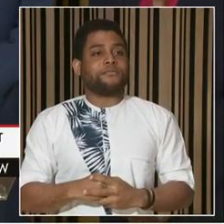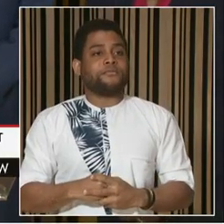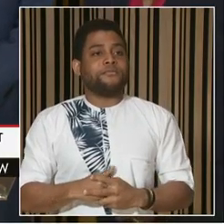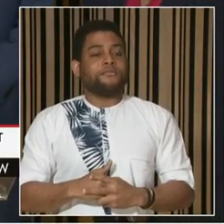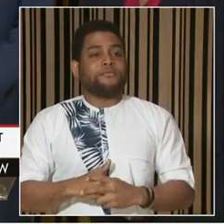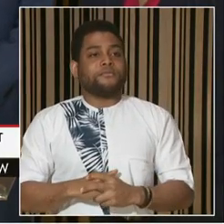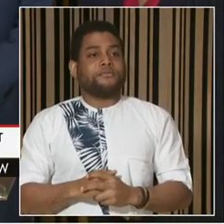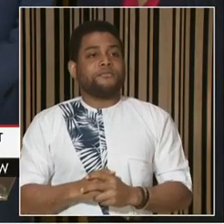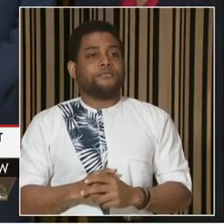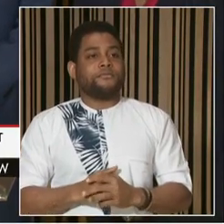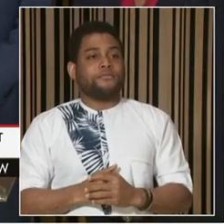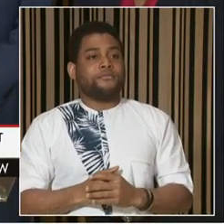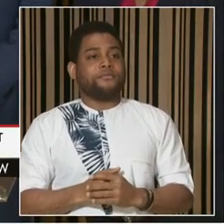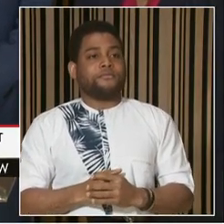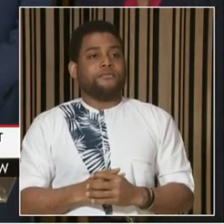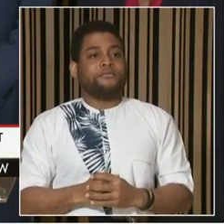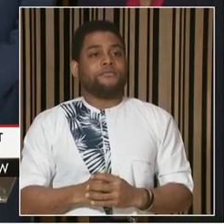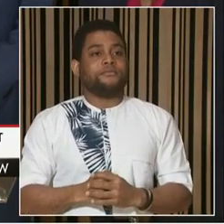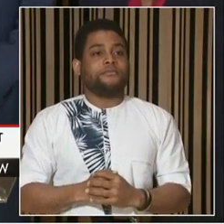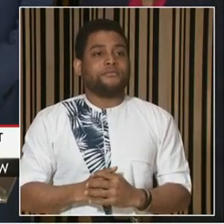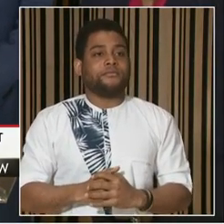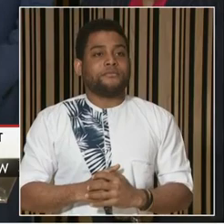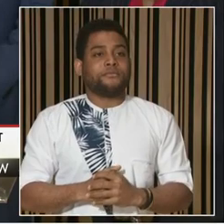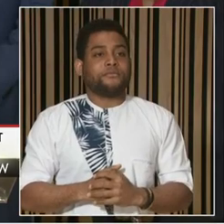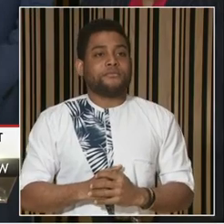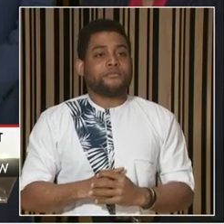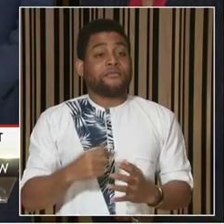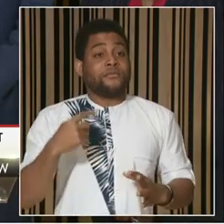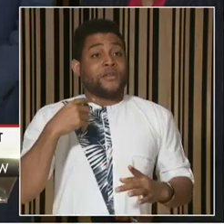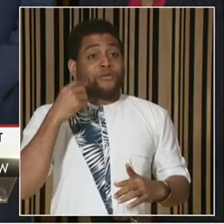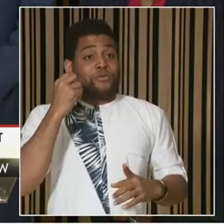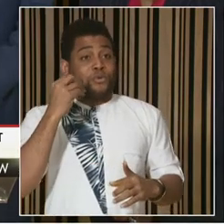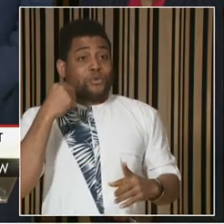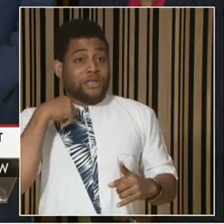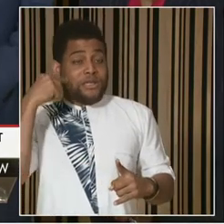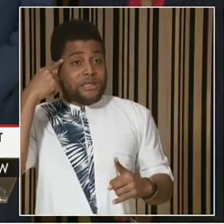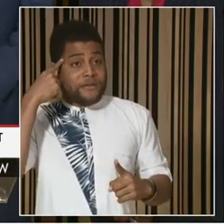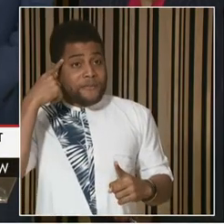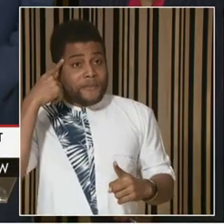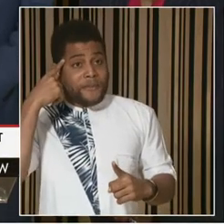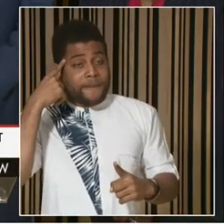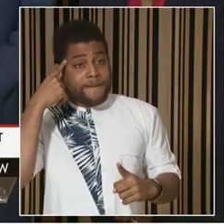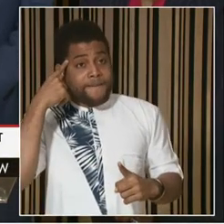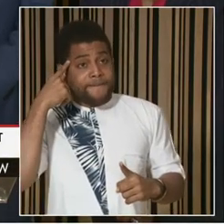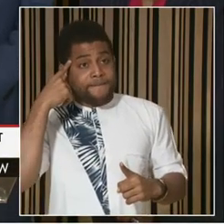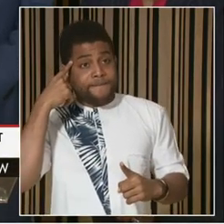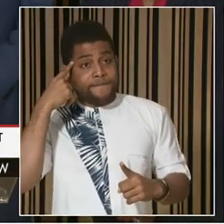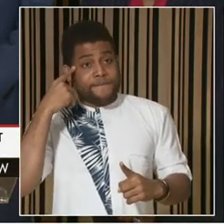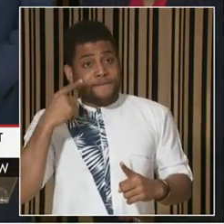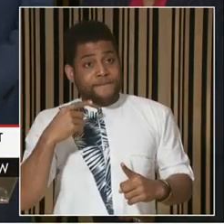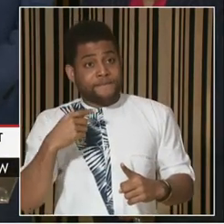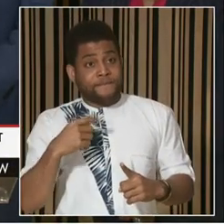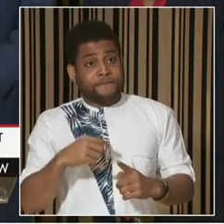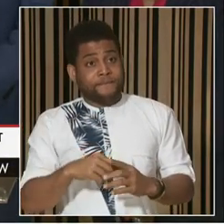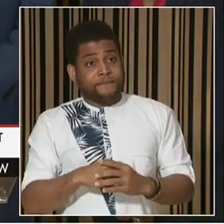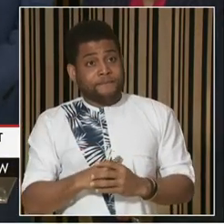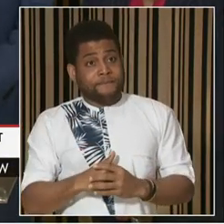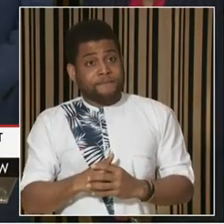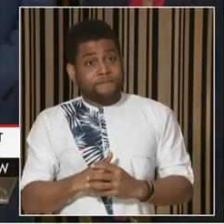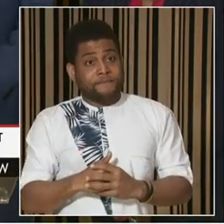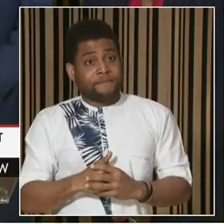Quickly, do you think the increase in officers, is that going to have an effect on crime in the near term? I